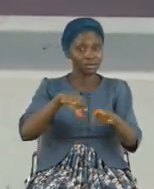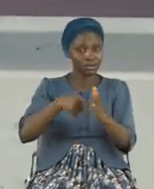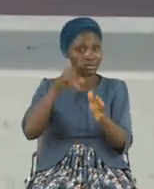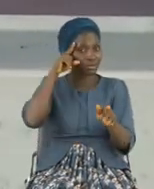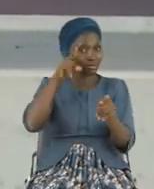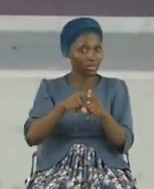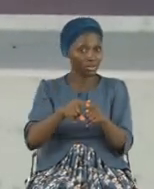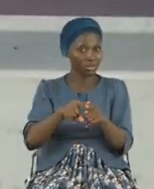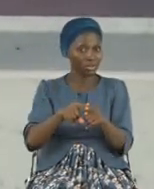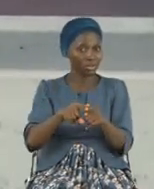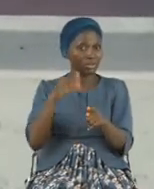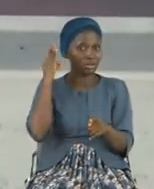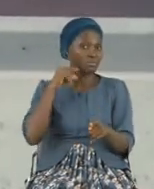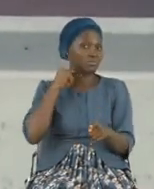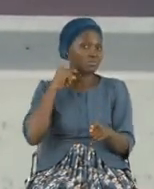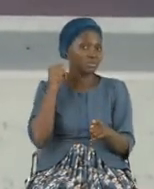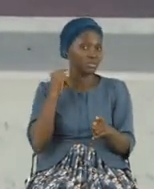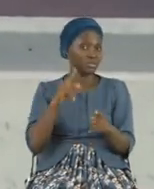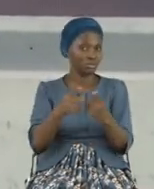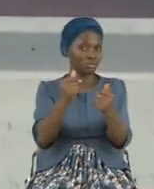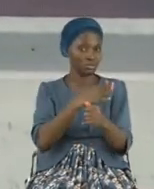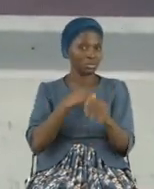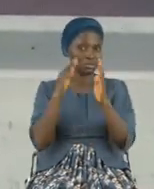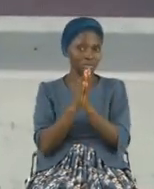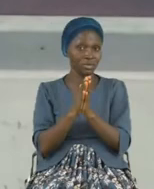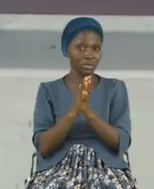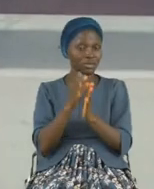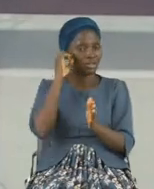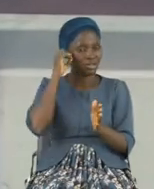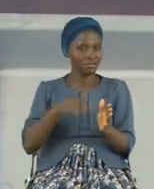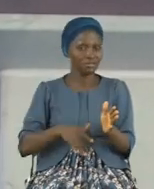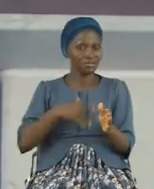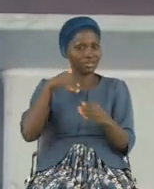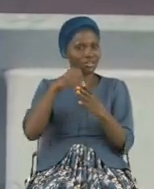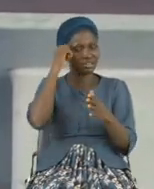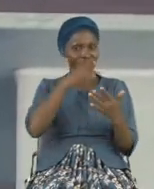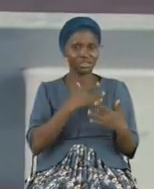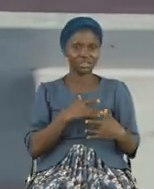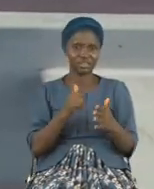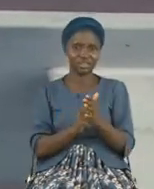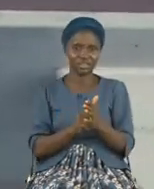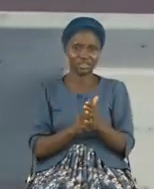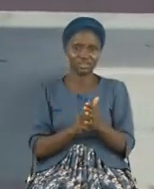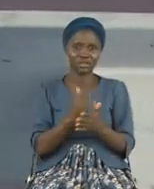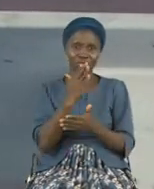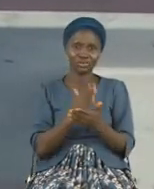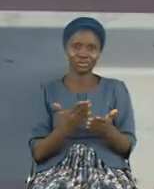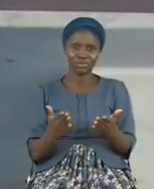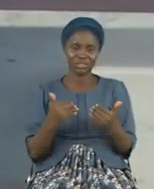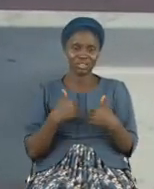pray. He felt in his heart that something had gone